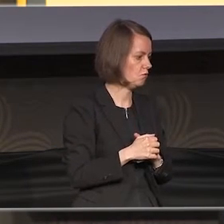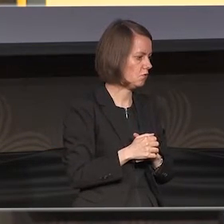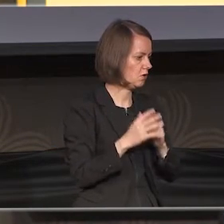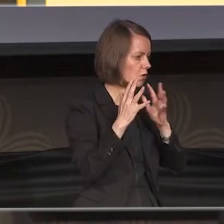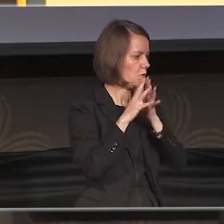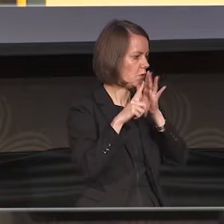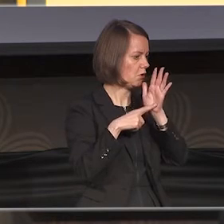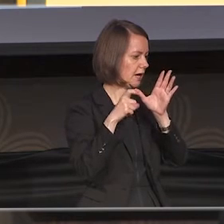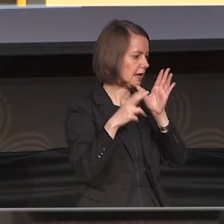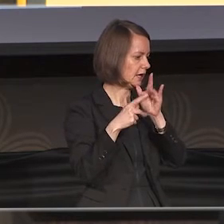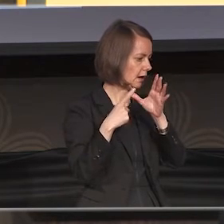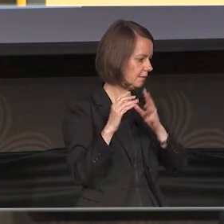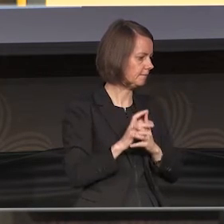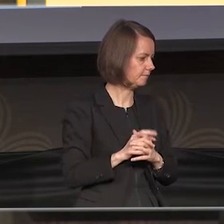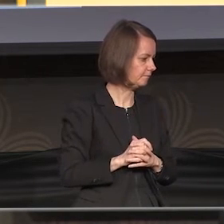Wilcannia,